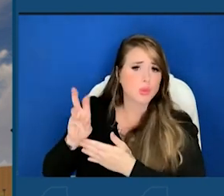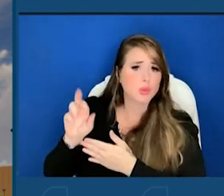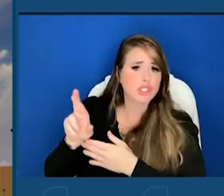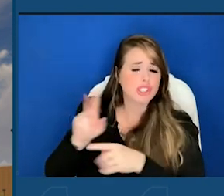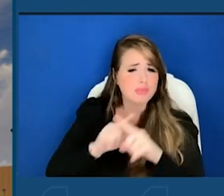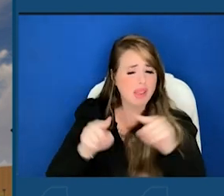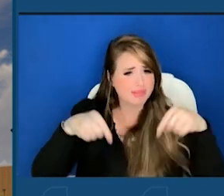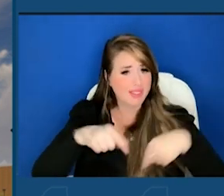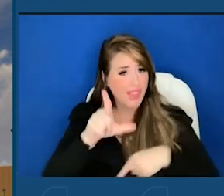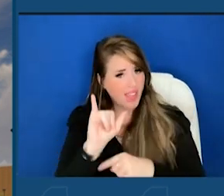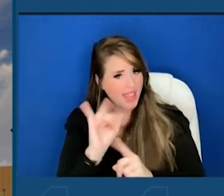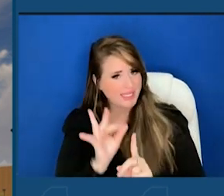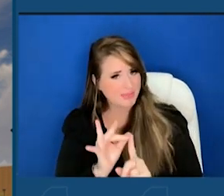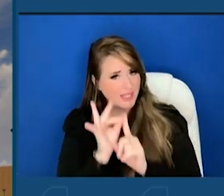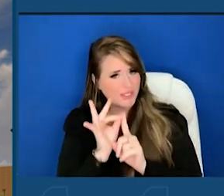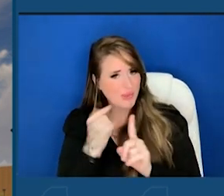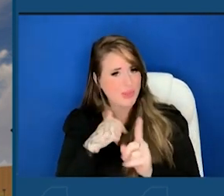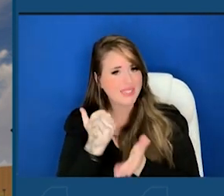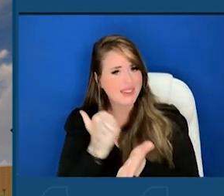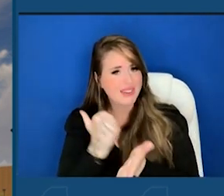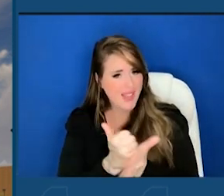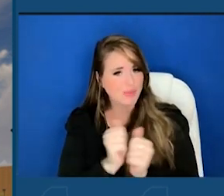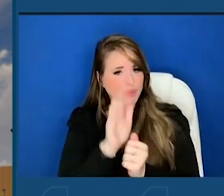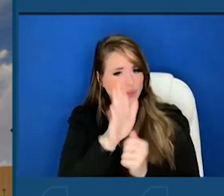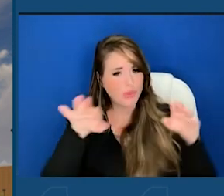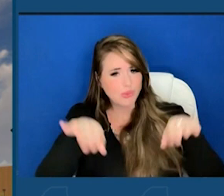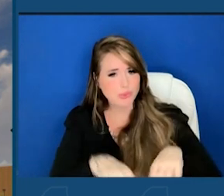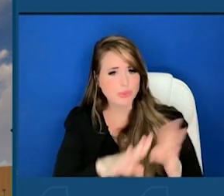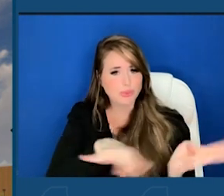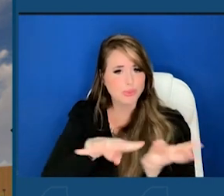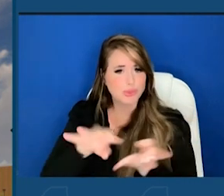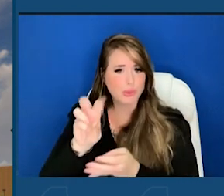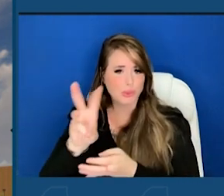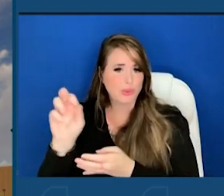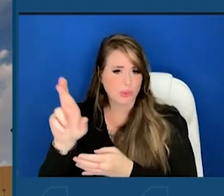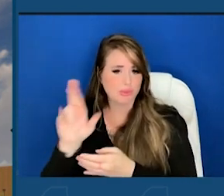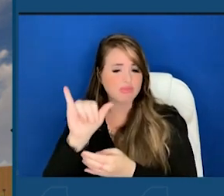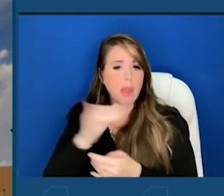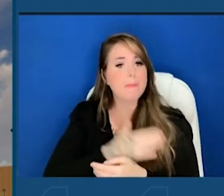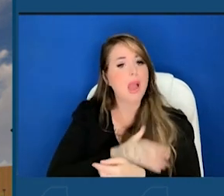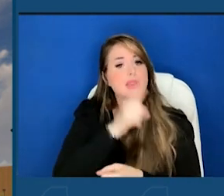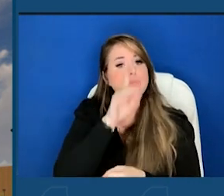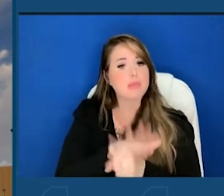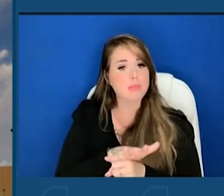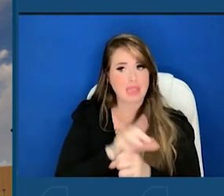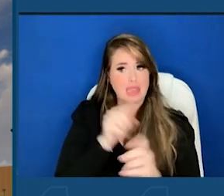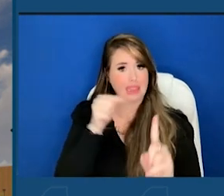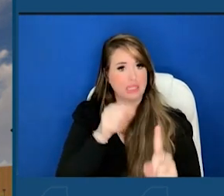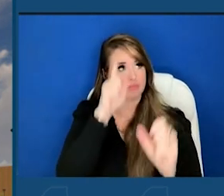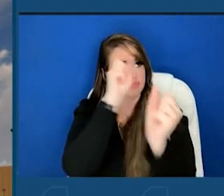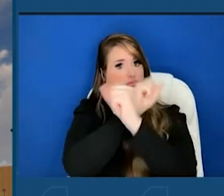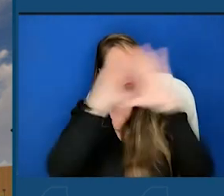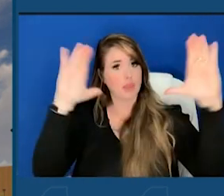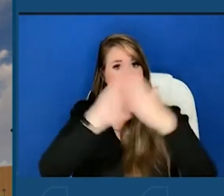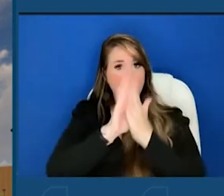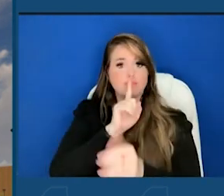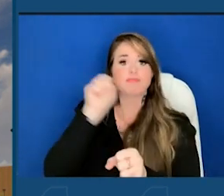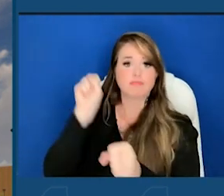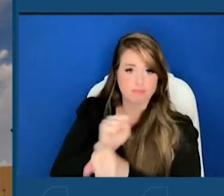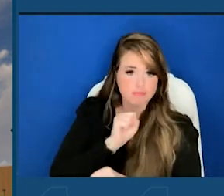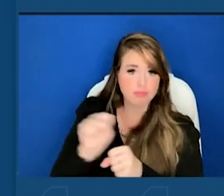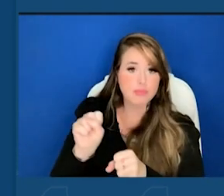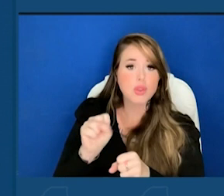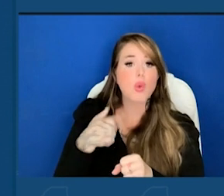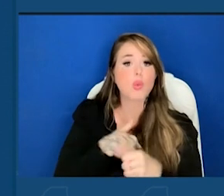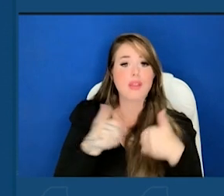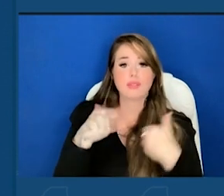special. We need to help you with the sewers. And so that is my commitment, to make this become a reality, to make this a reality. We have